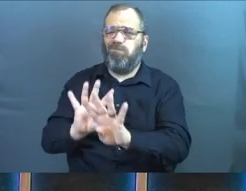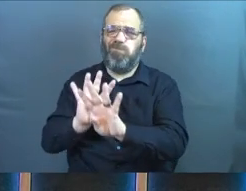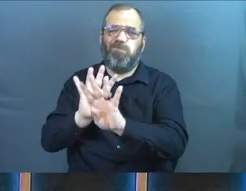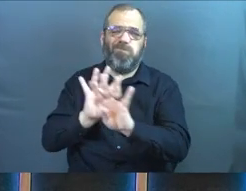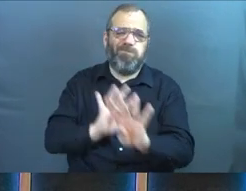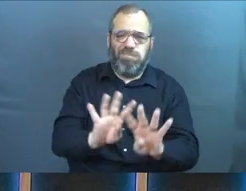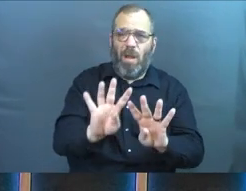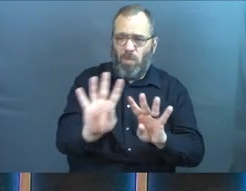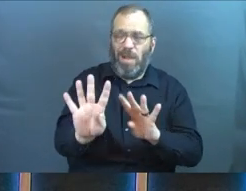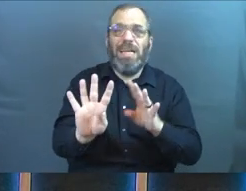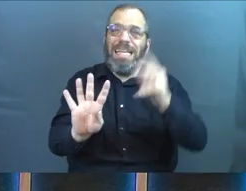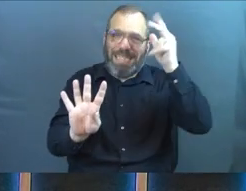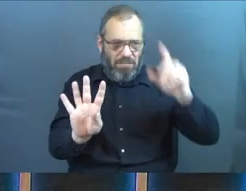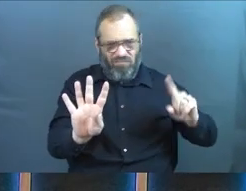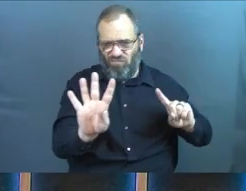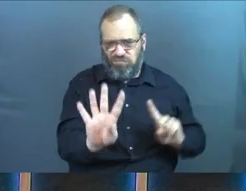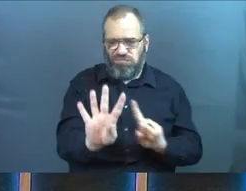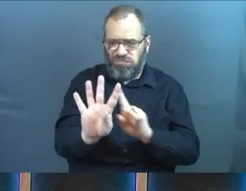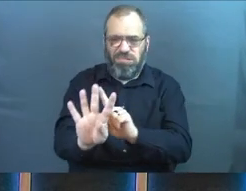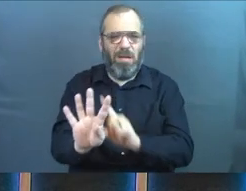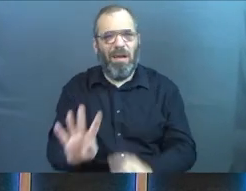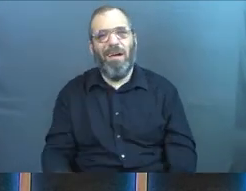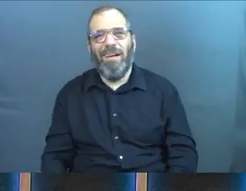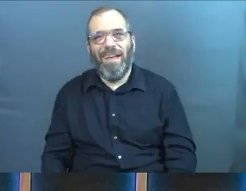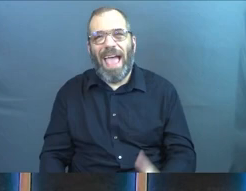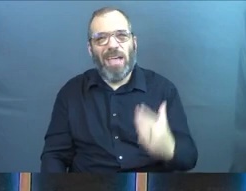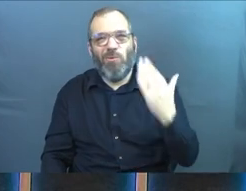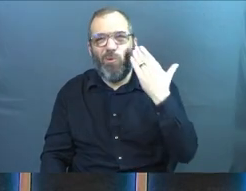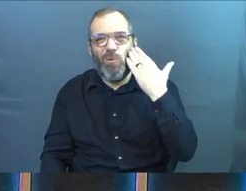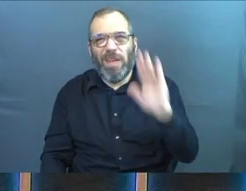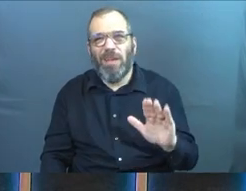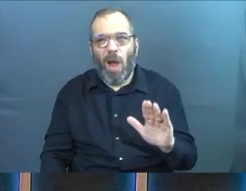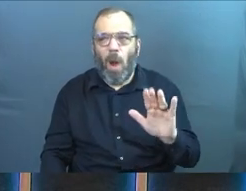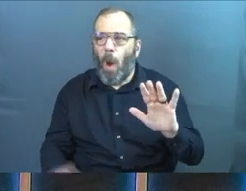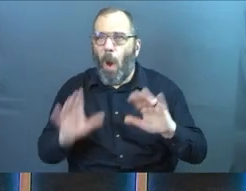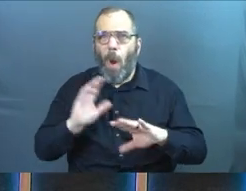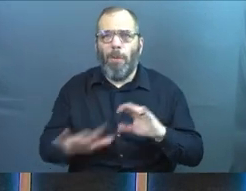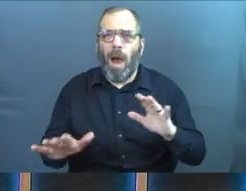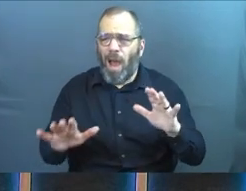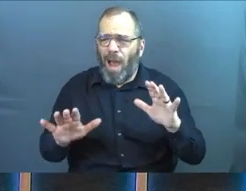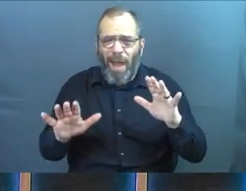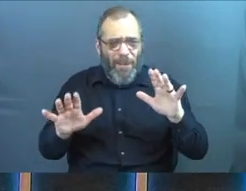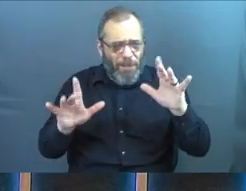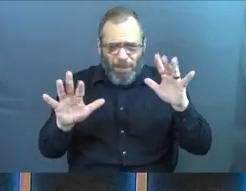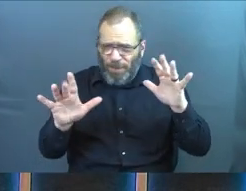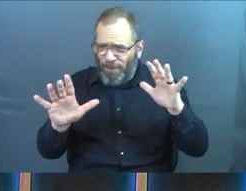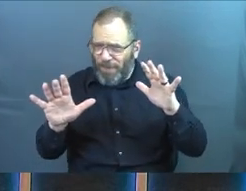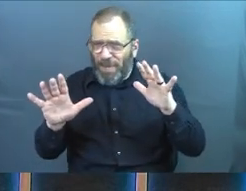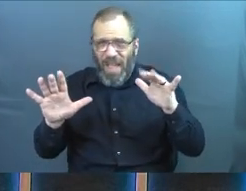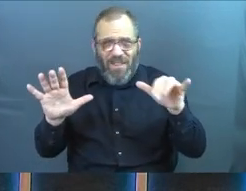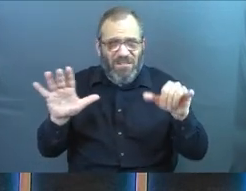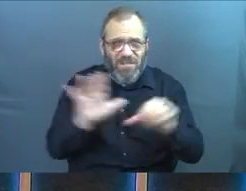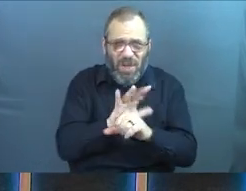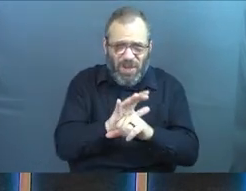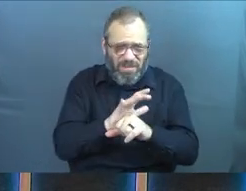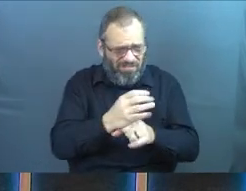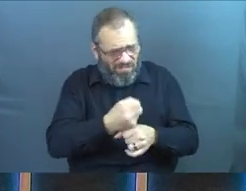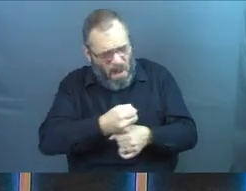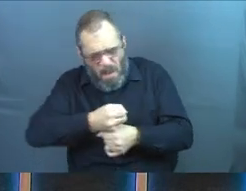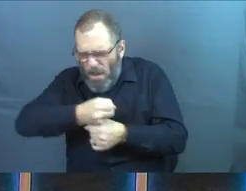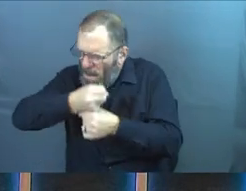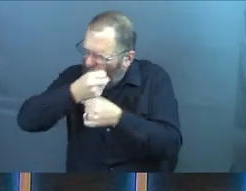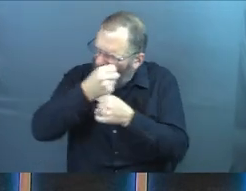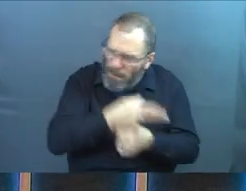front of the entire spirit realm. You didn't even know. But he had so fully defeated